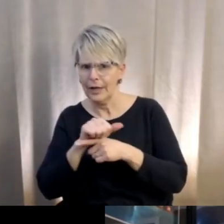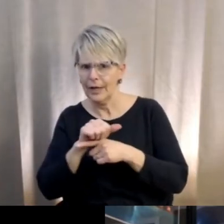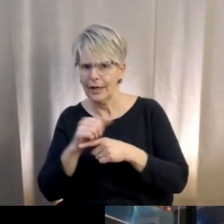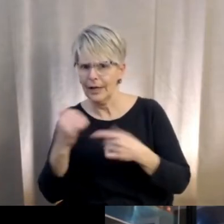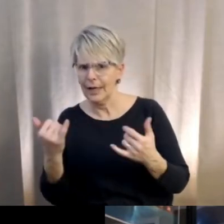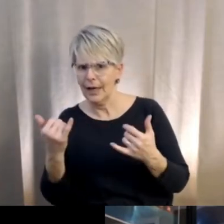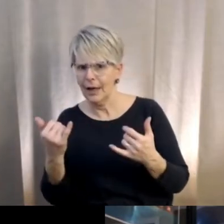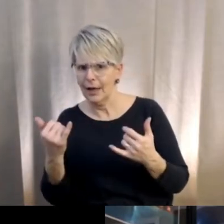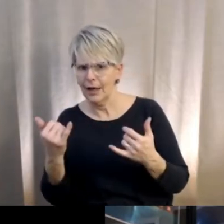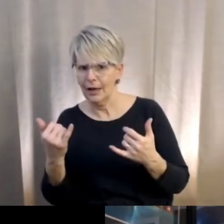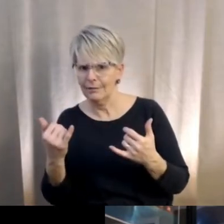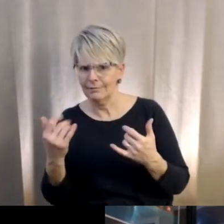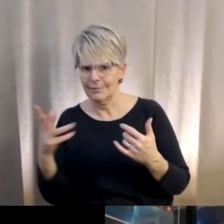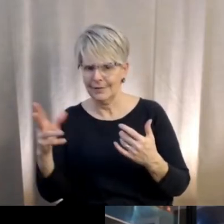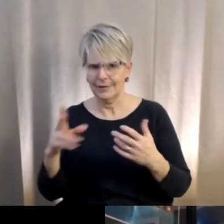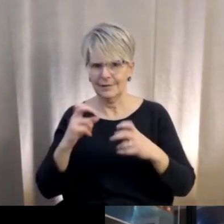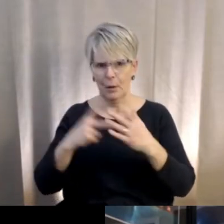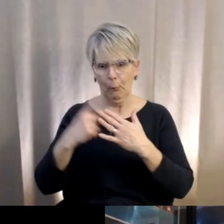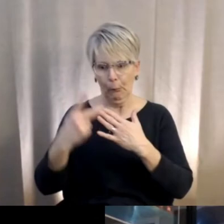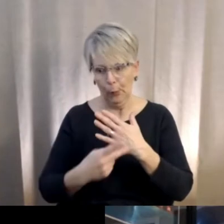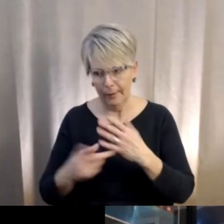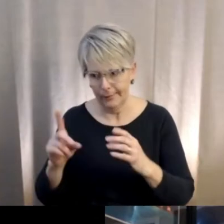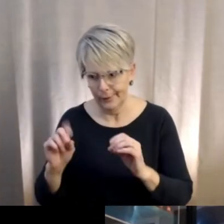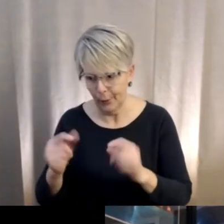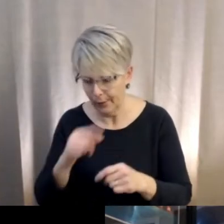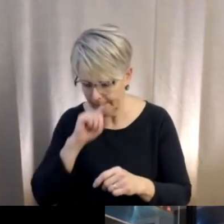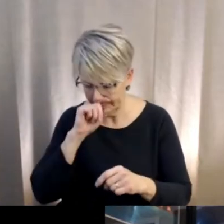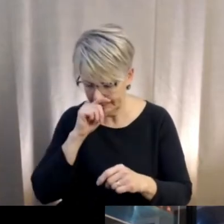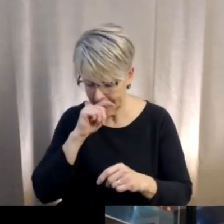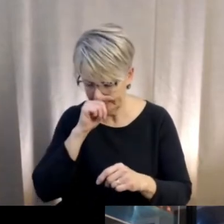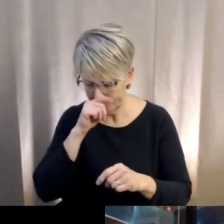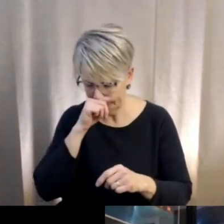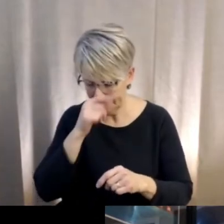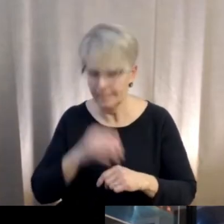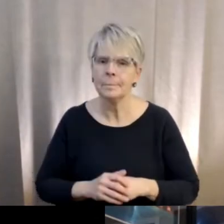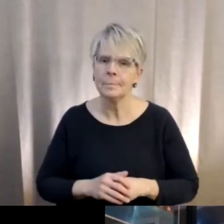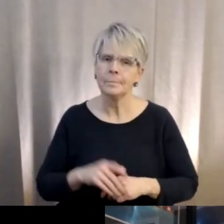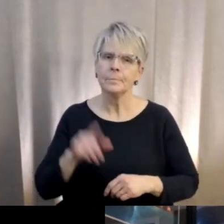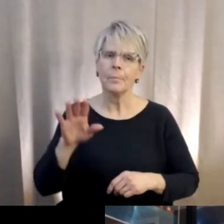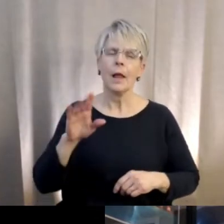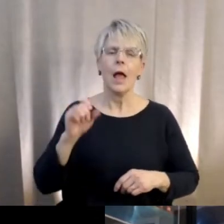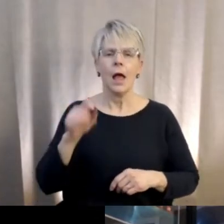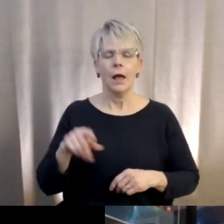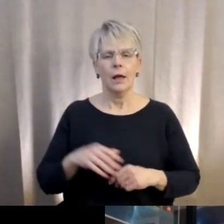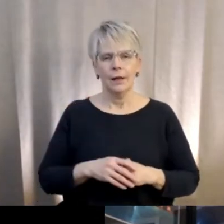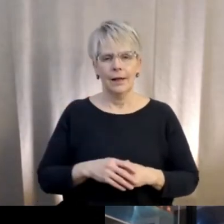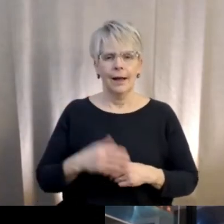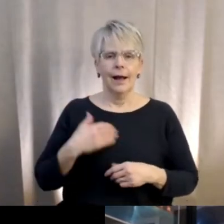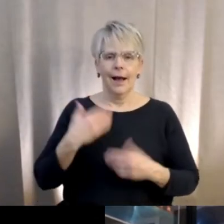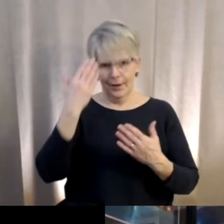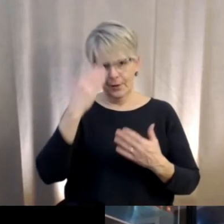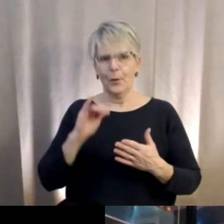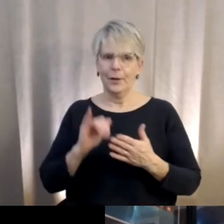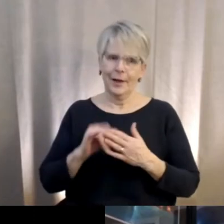a program dog, if we wanted to call it that. But what is your standard? I know this